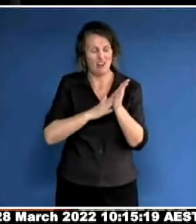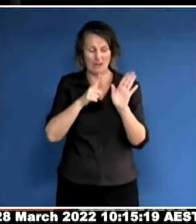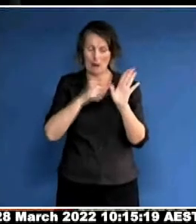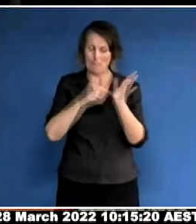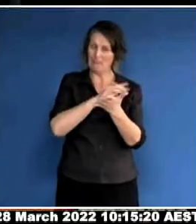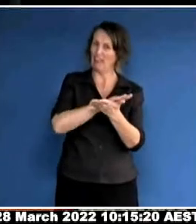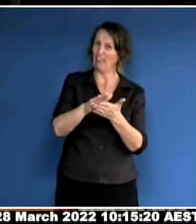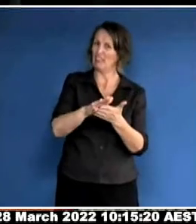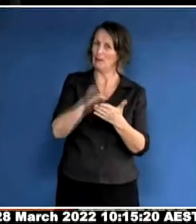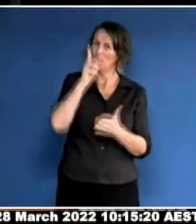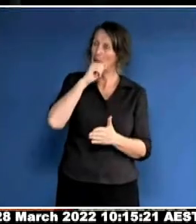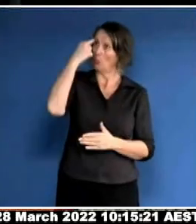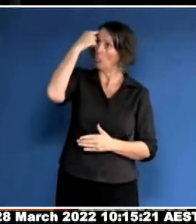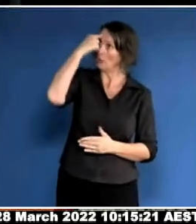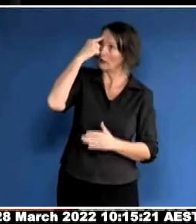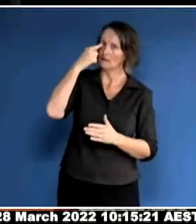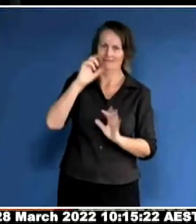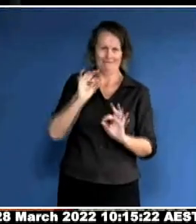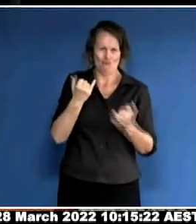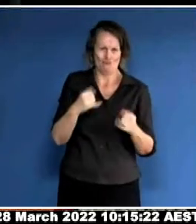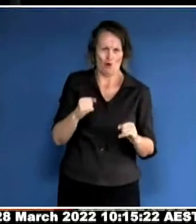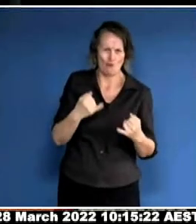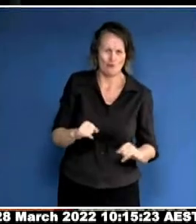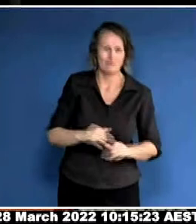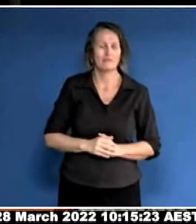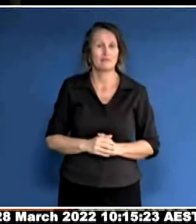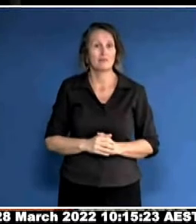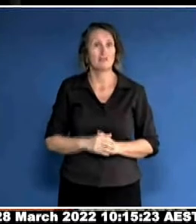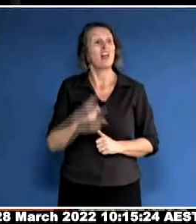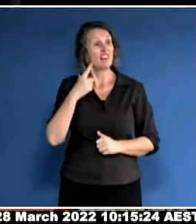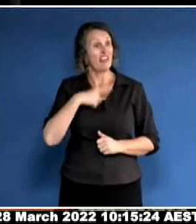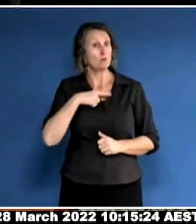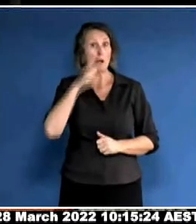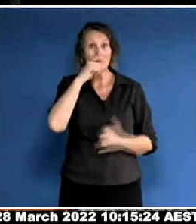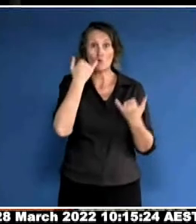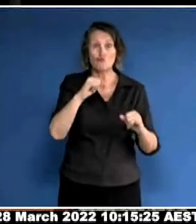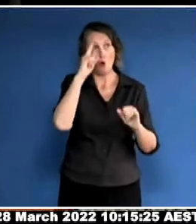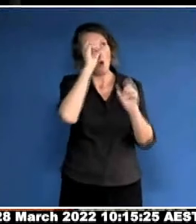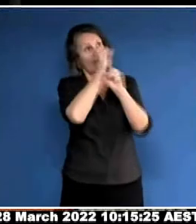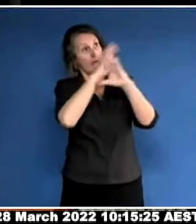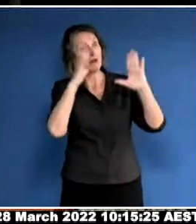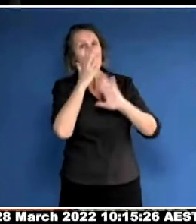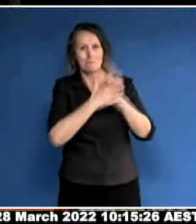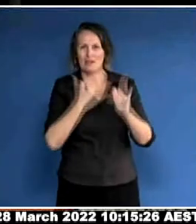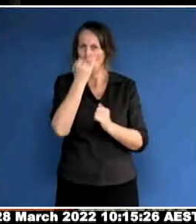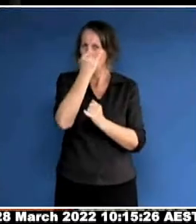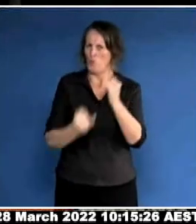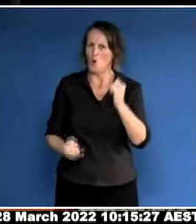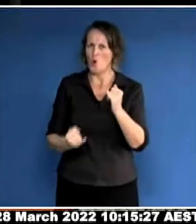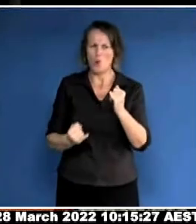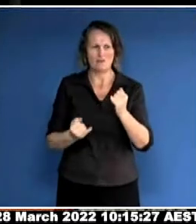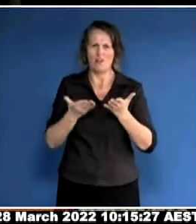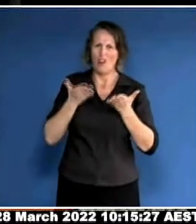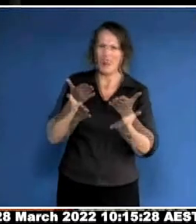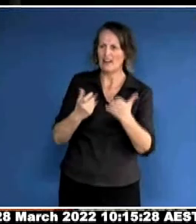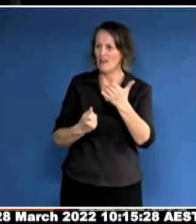PrEP have had effect in developing the prevalence and the nature of sexual offending. The myths touch on